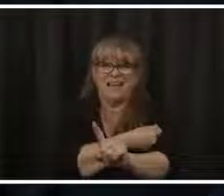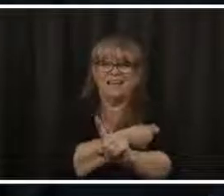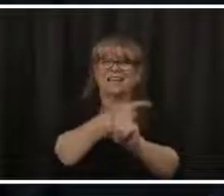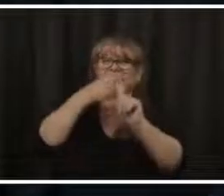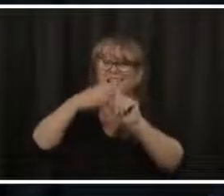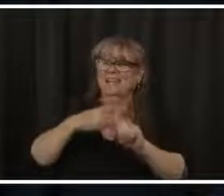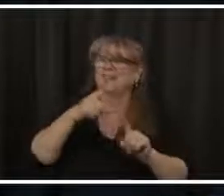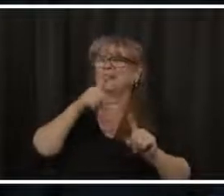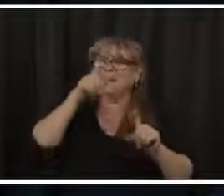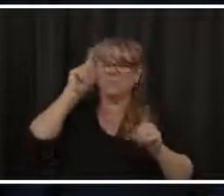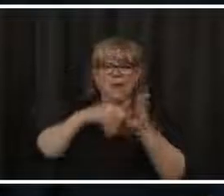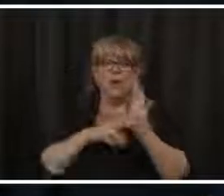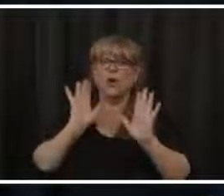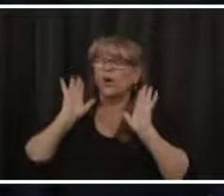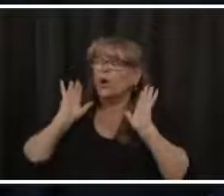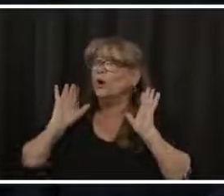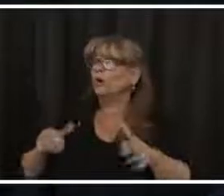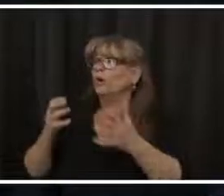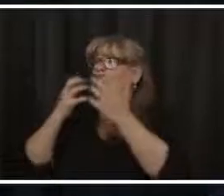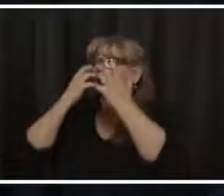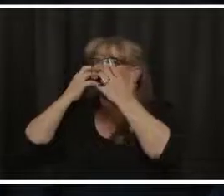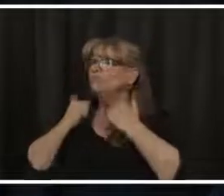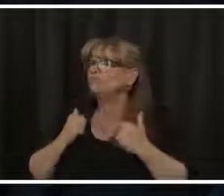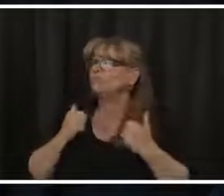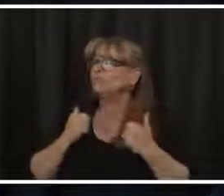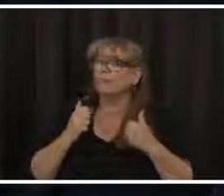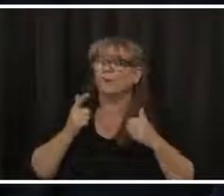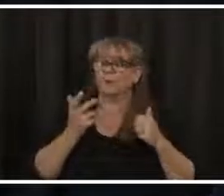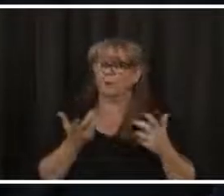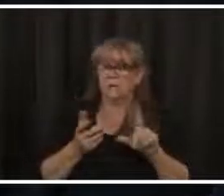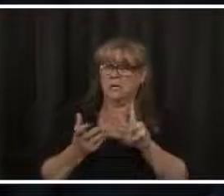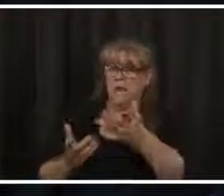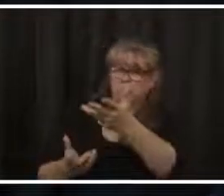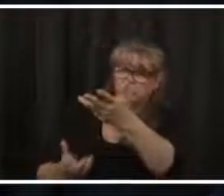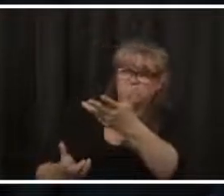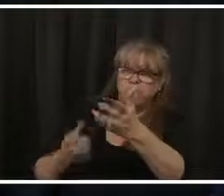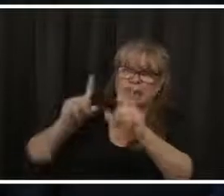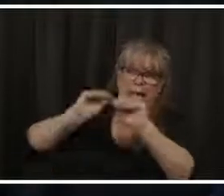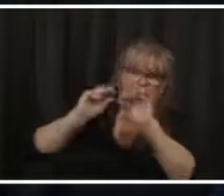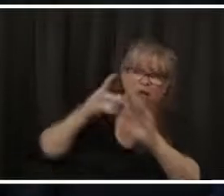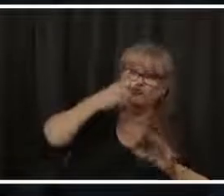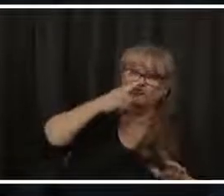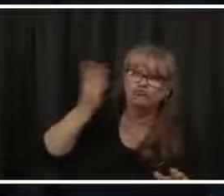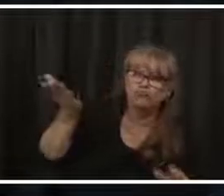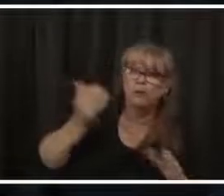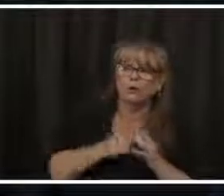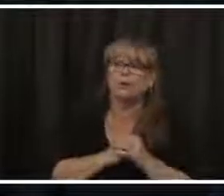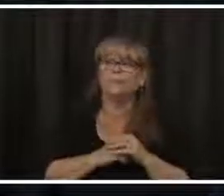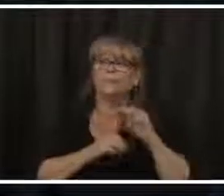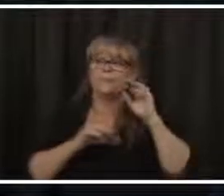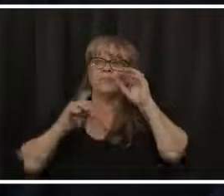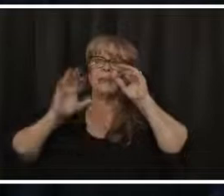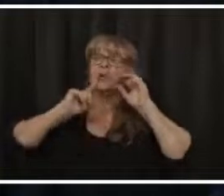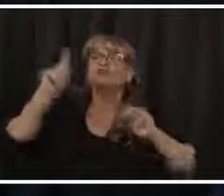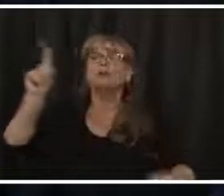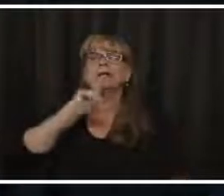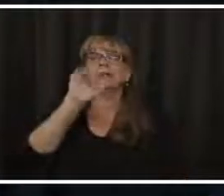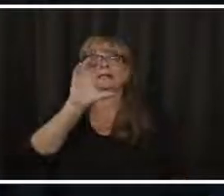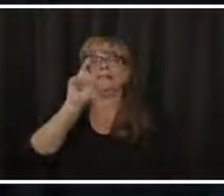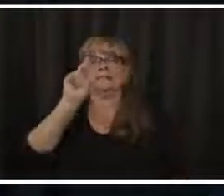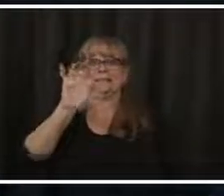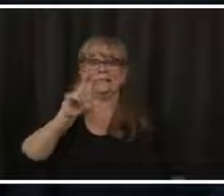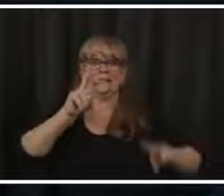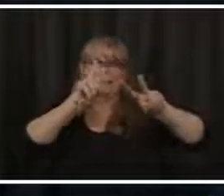get those numbers up? Yeah, and the CDC, as is their job as a science-driven organization, has been very cautious.